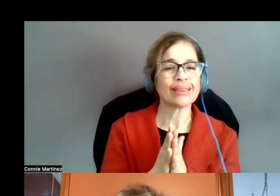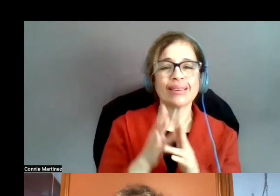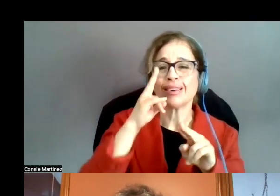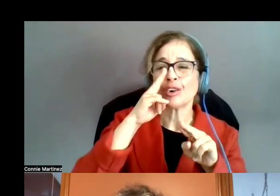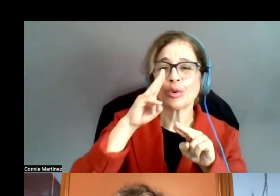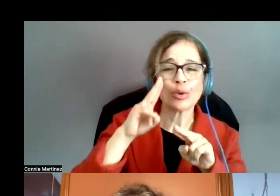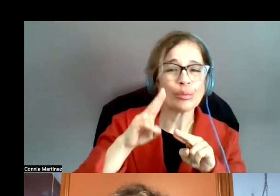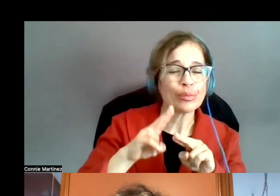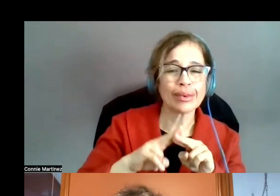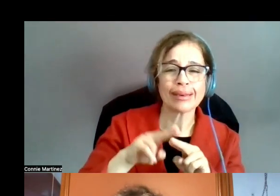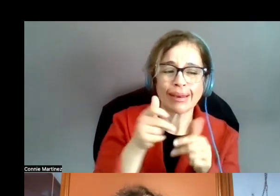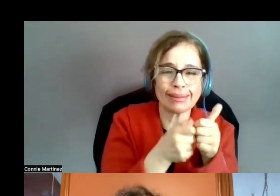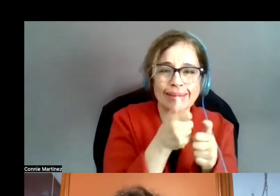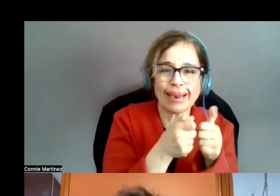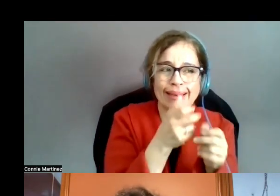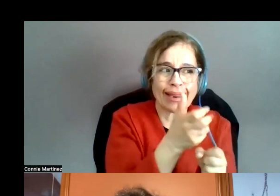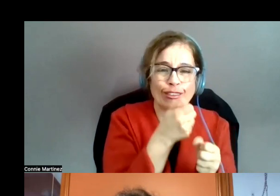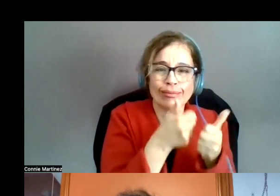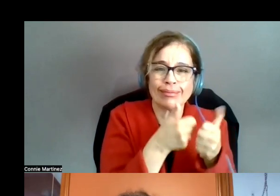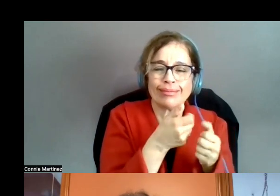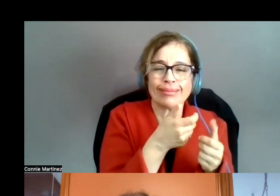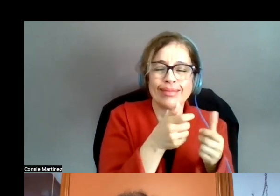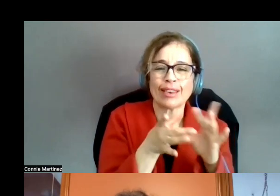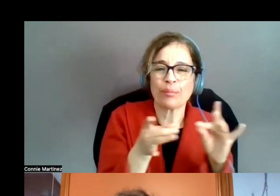getting a text message, I must say.